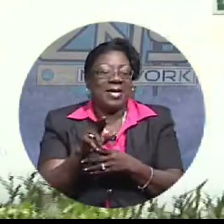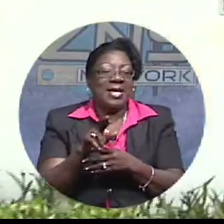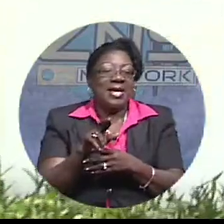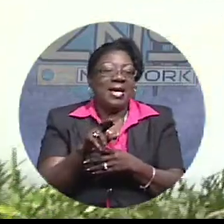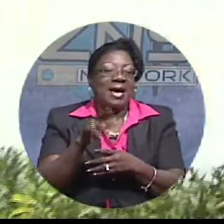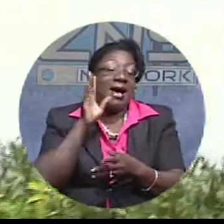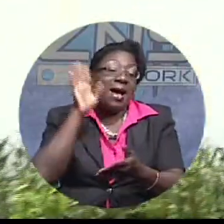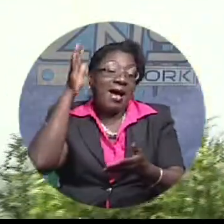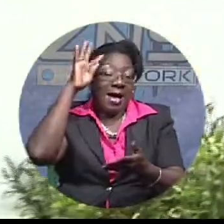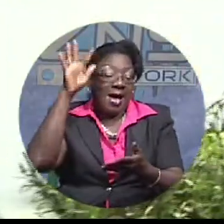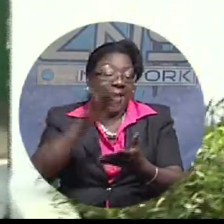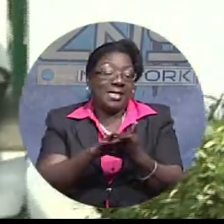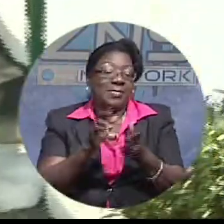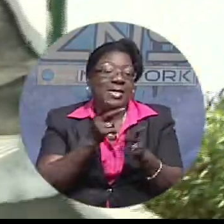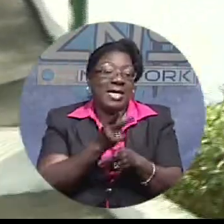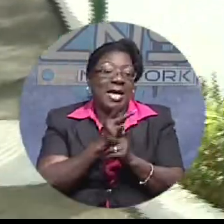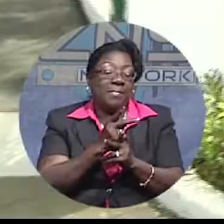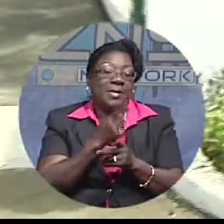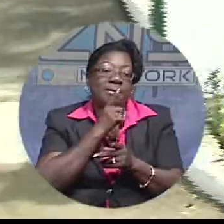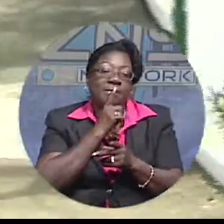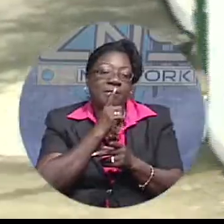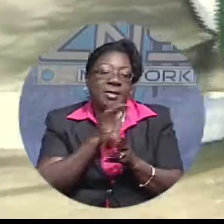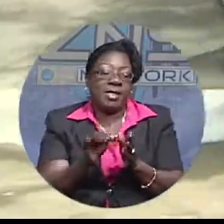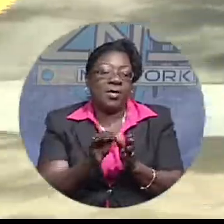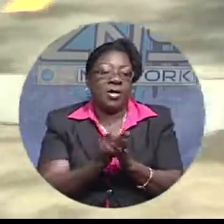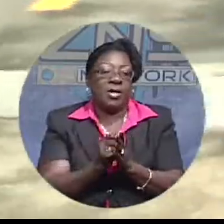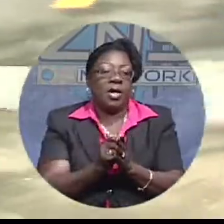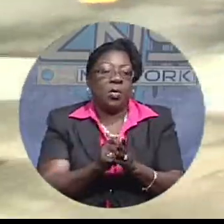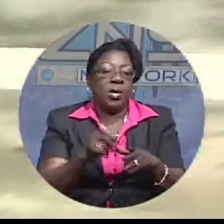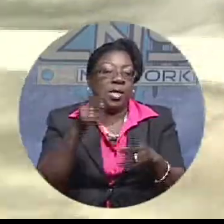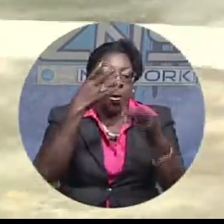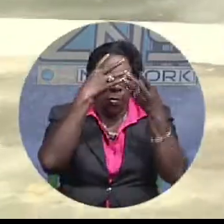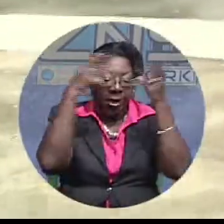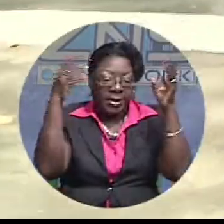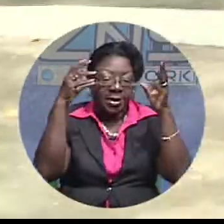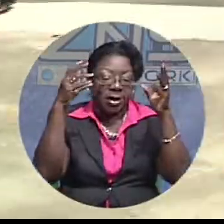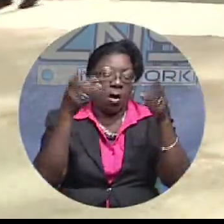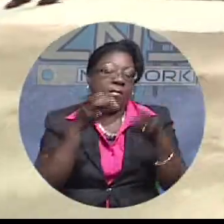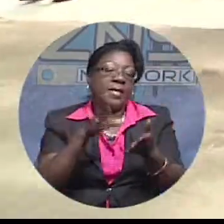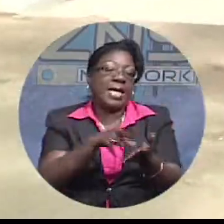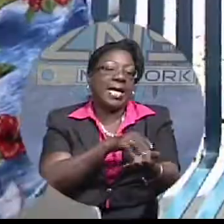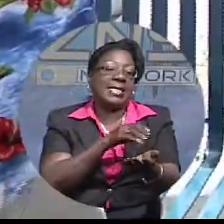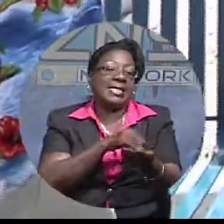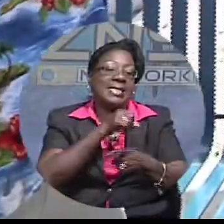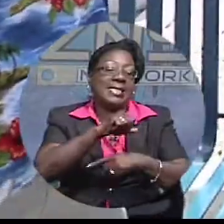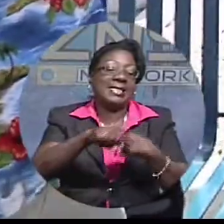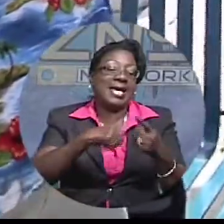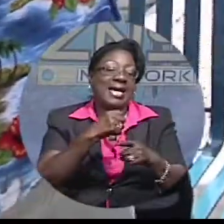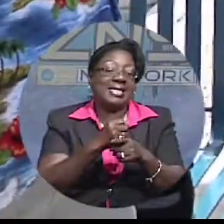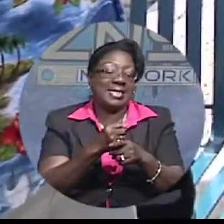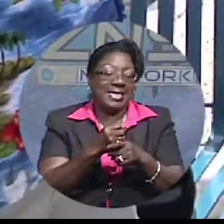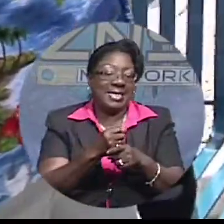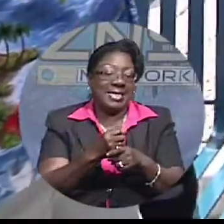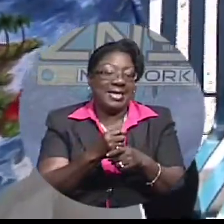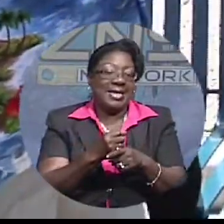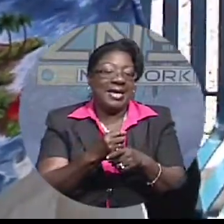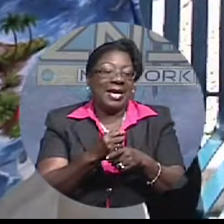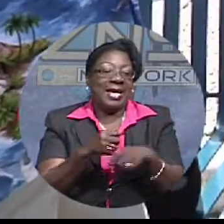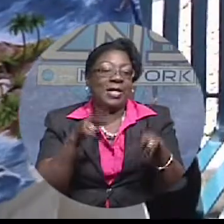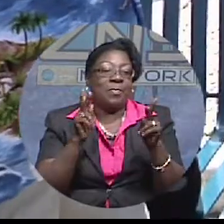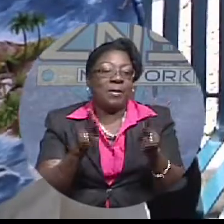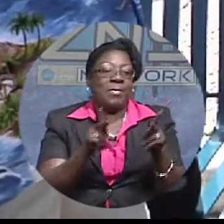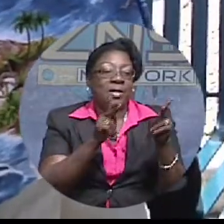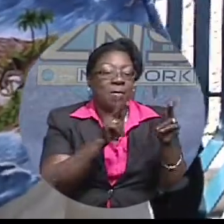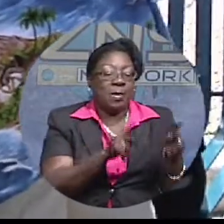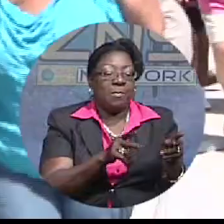her husband, who communicated for months with President of the Cancer Society of the Bahamas and Ambassador of the People-to-People program,